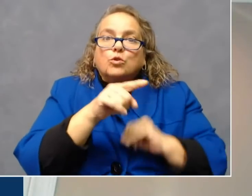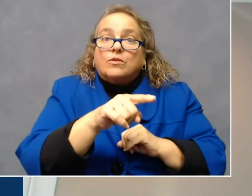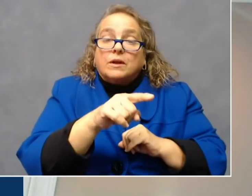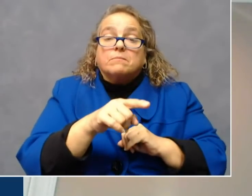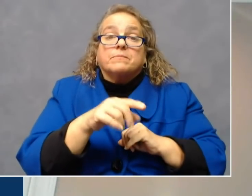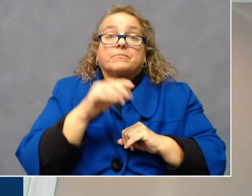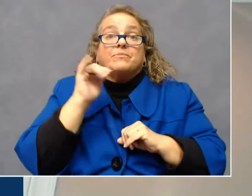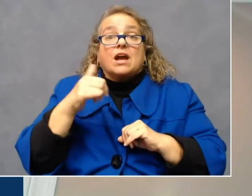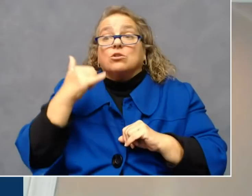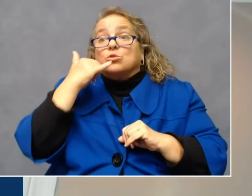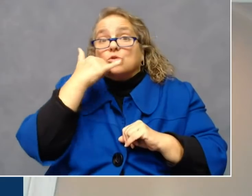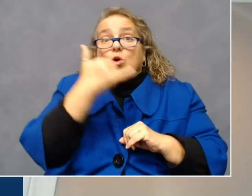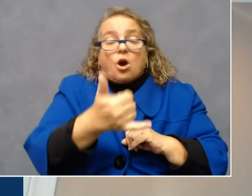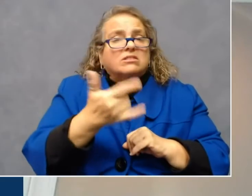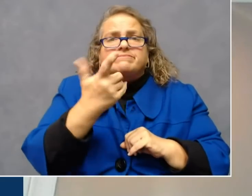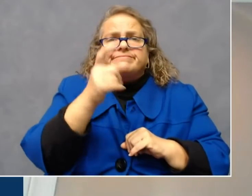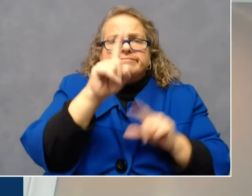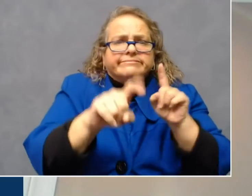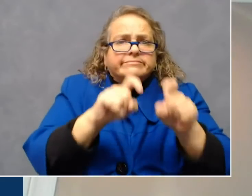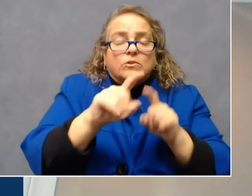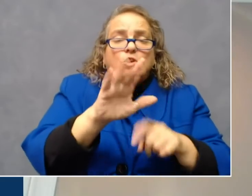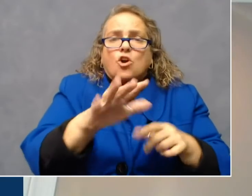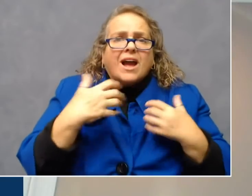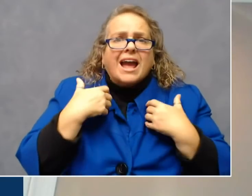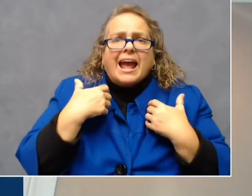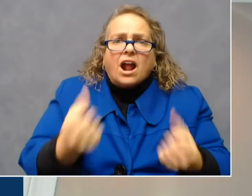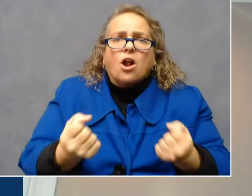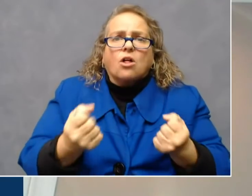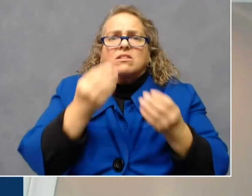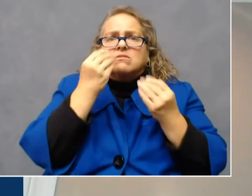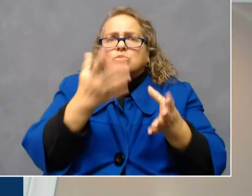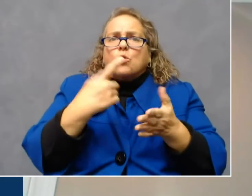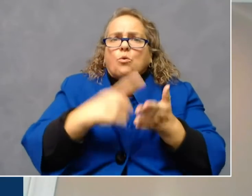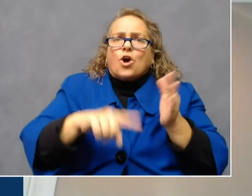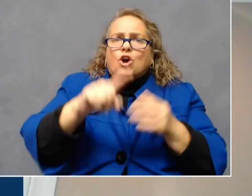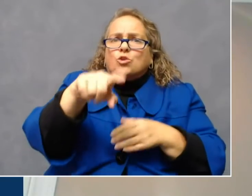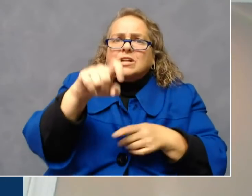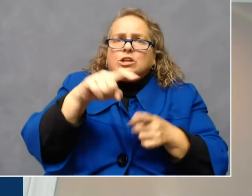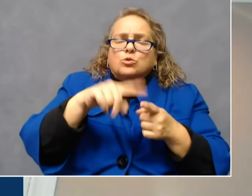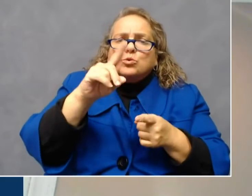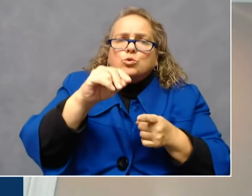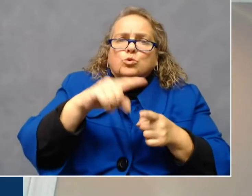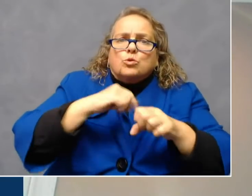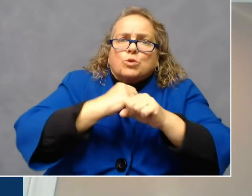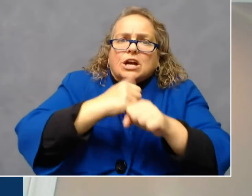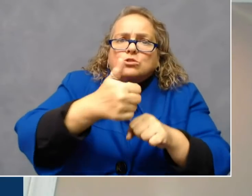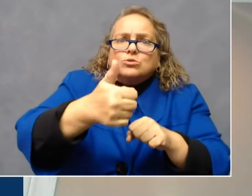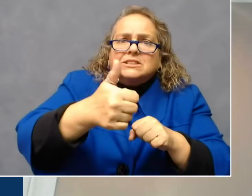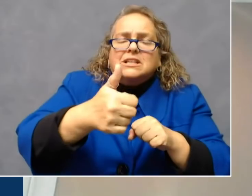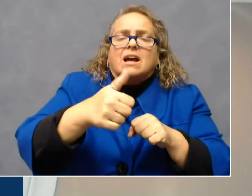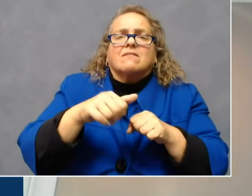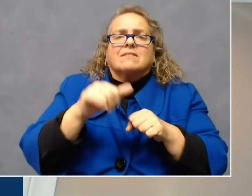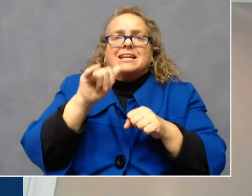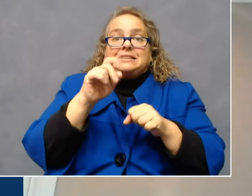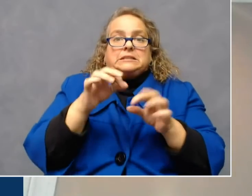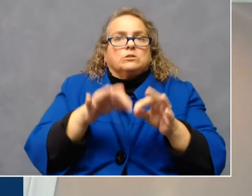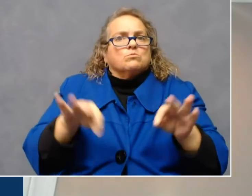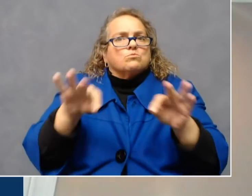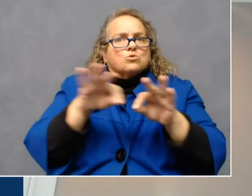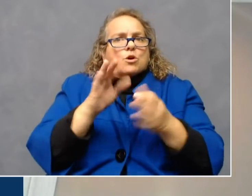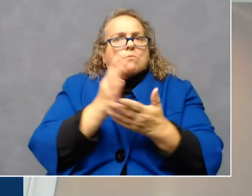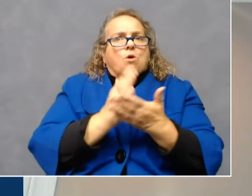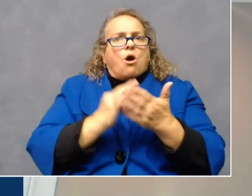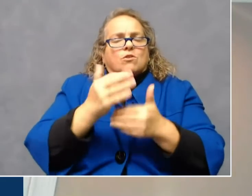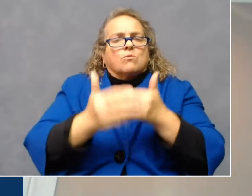health, what they need to do to protect themselves. It's important. It's an important part of the process in terms of trying